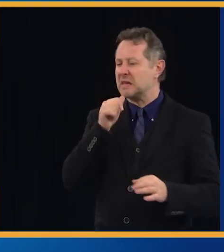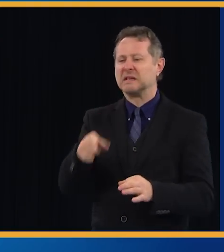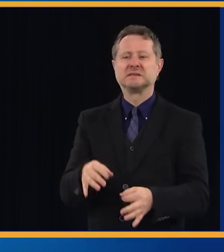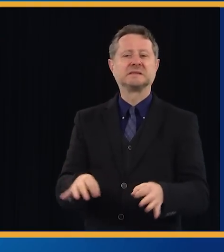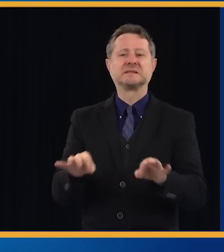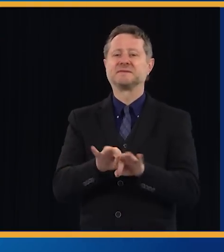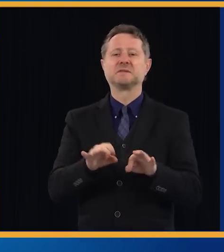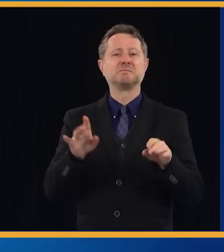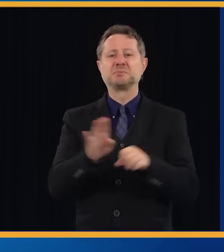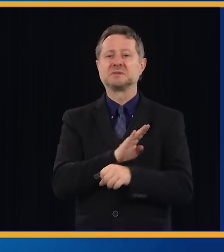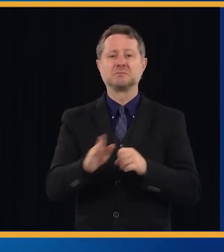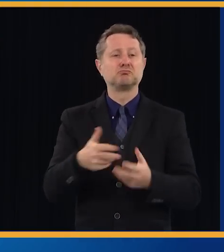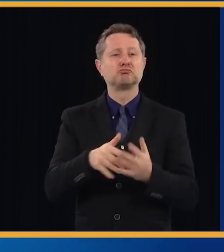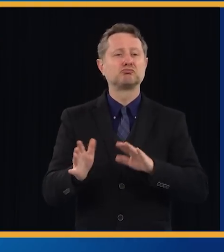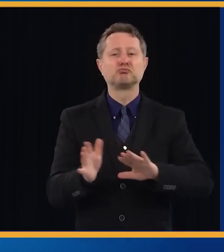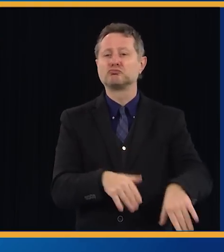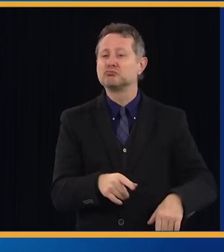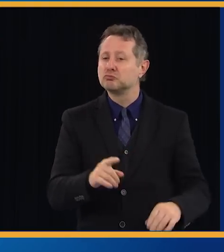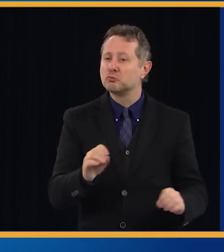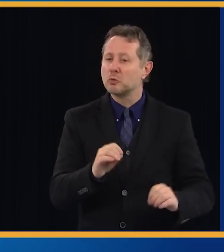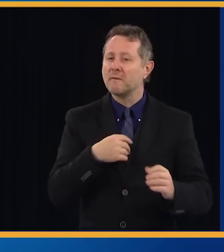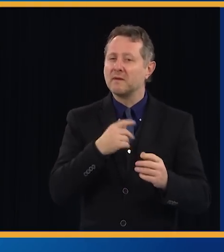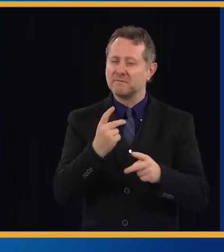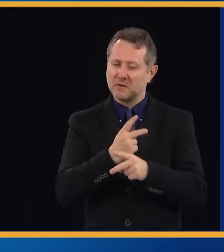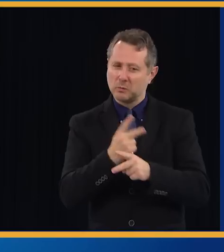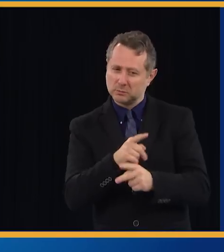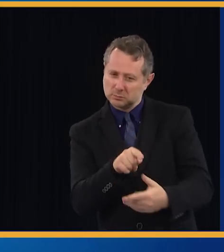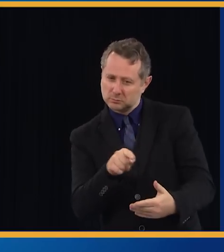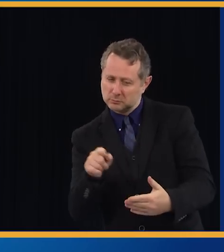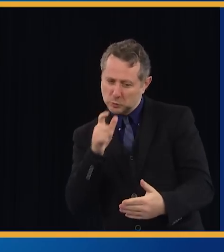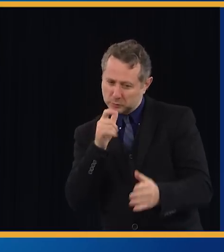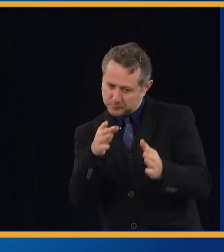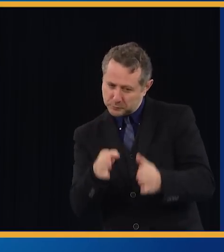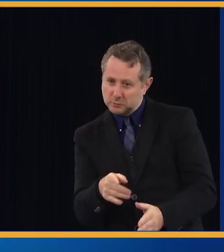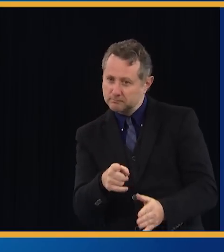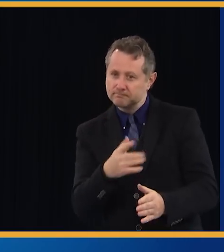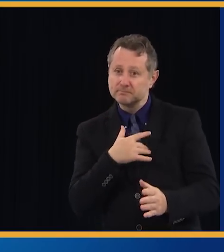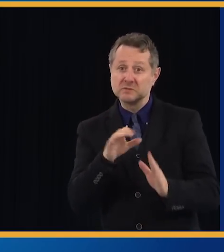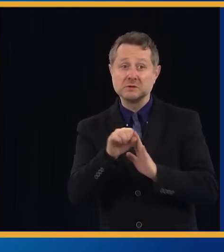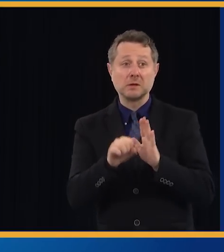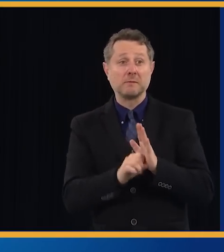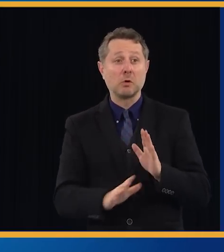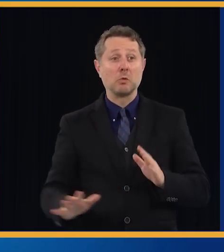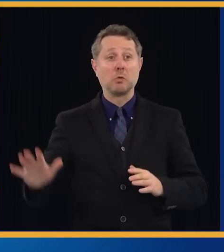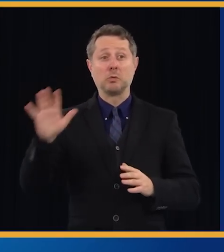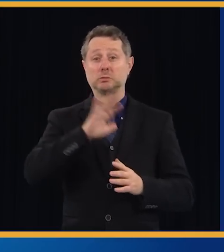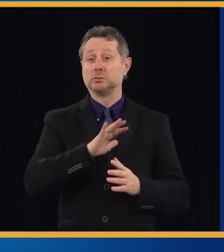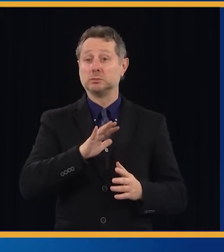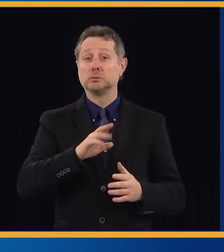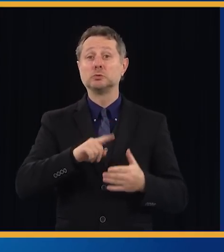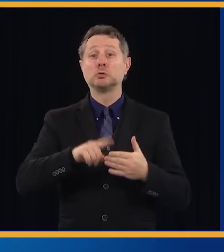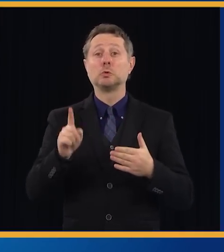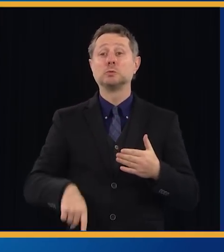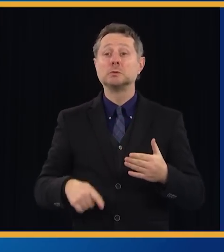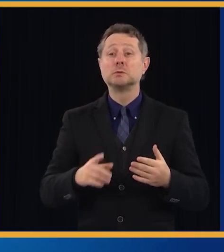be calibrated. But what we found so far is the statewide number